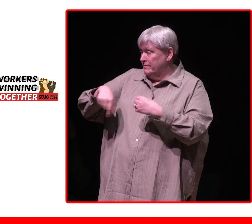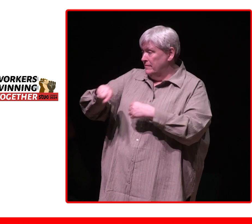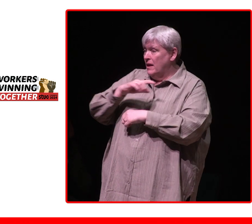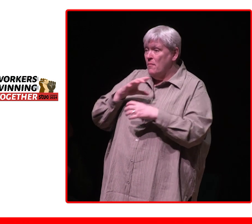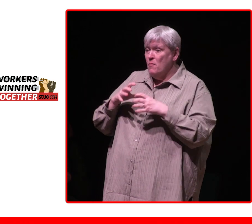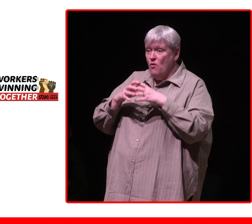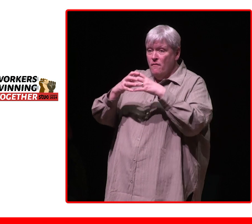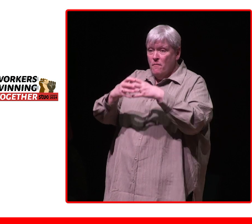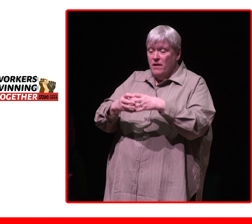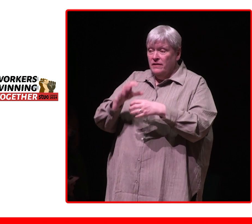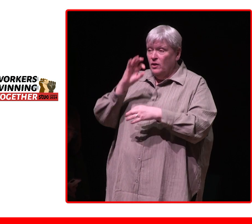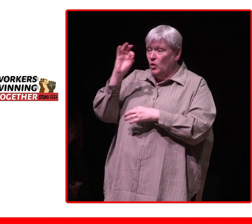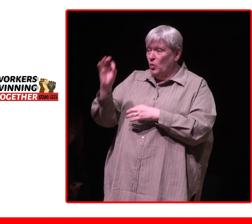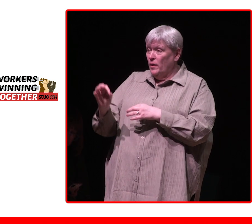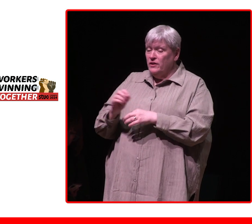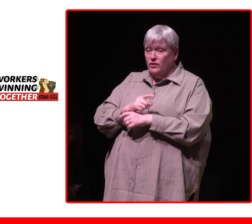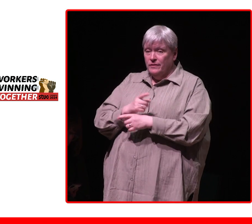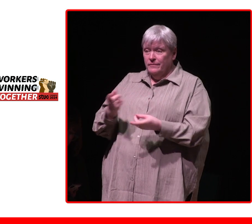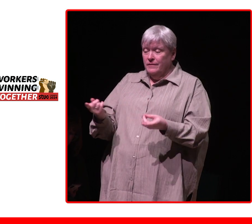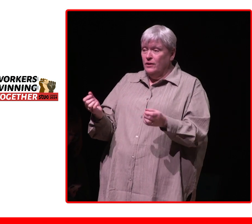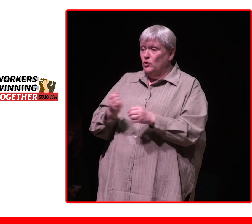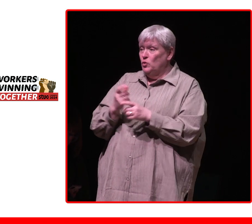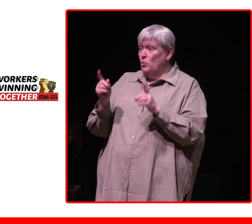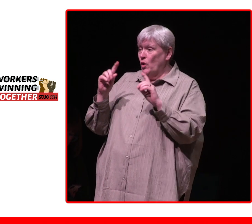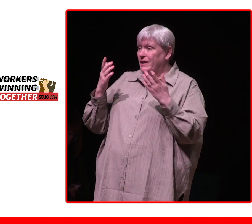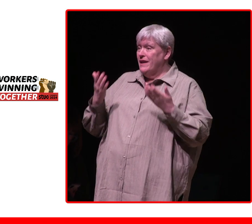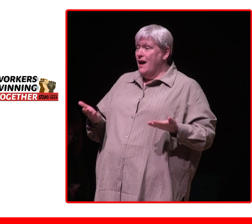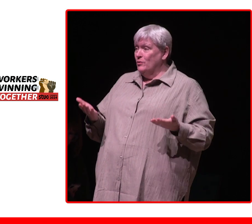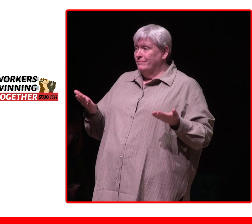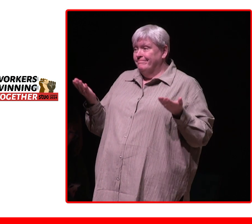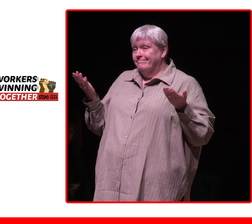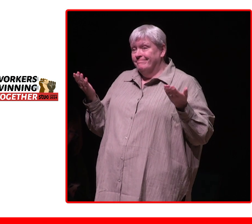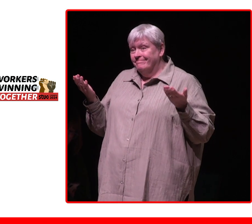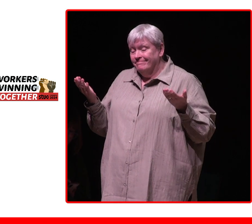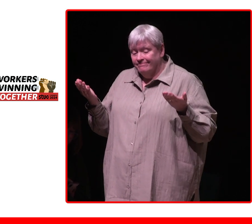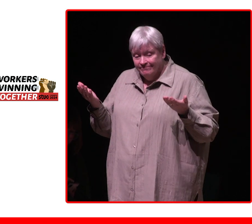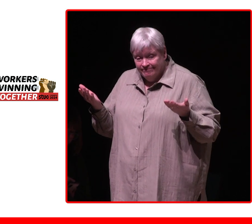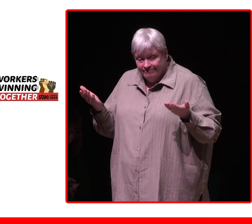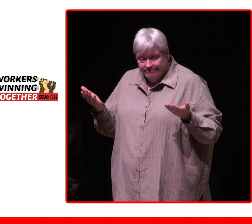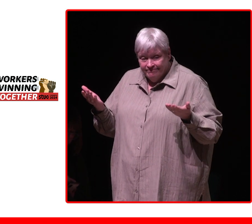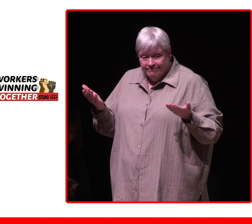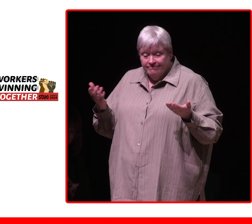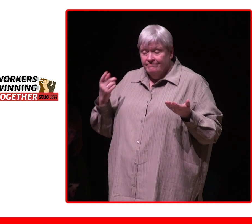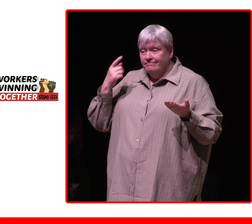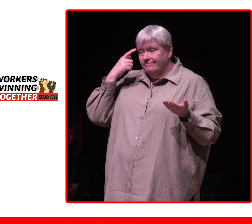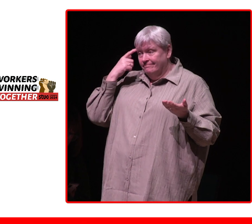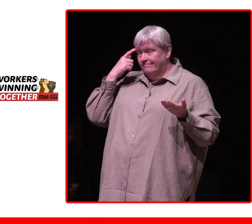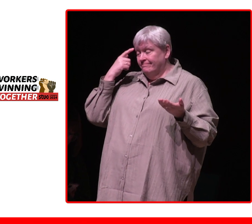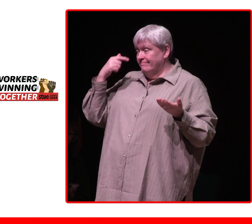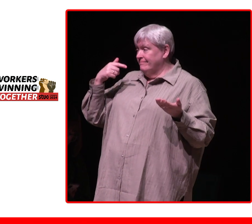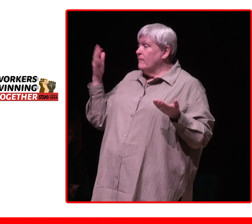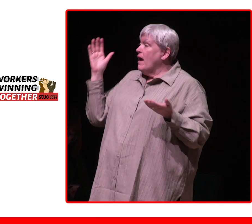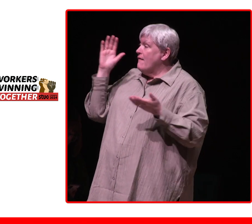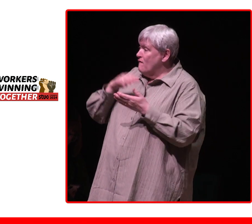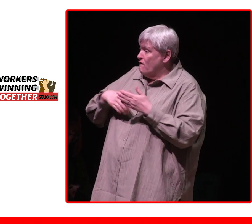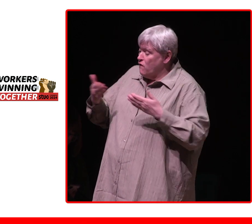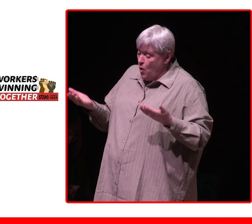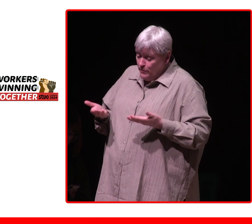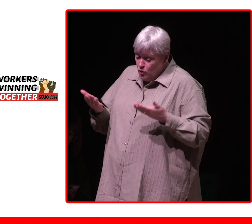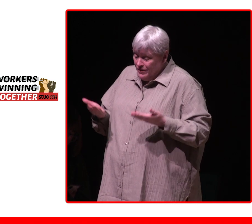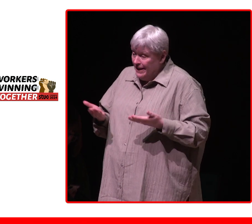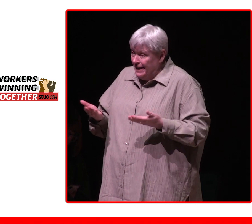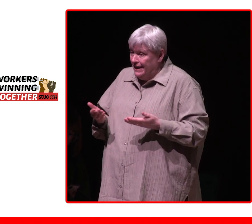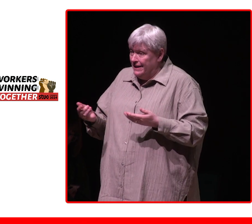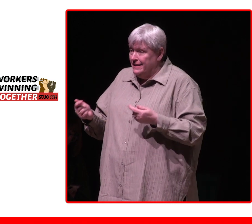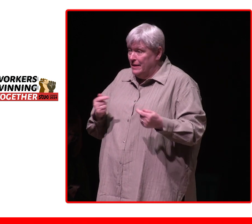movement, what will we do now? I think from today's debate that's about